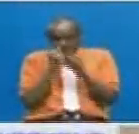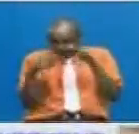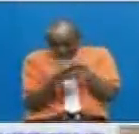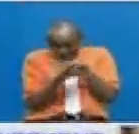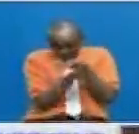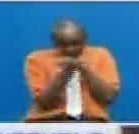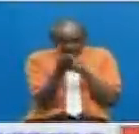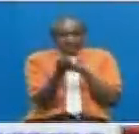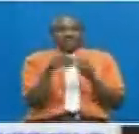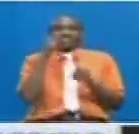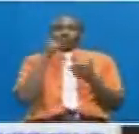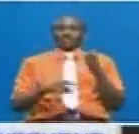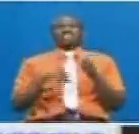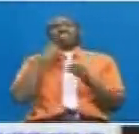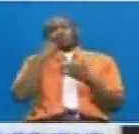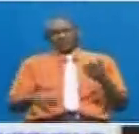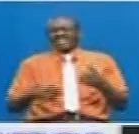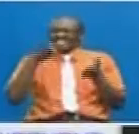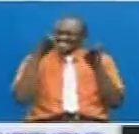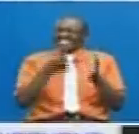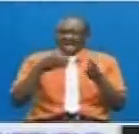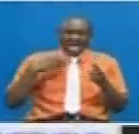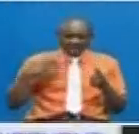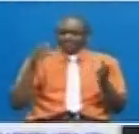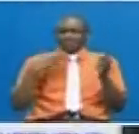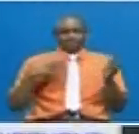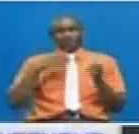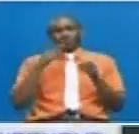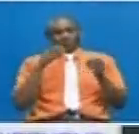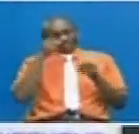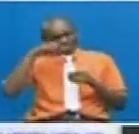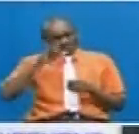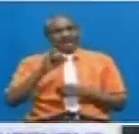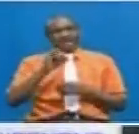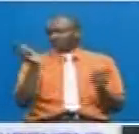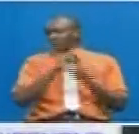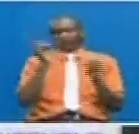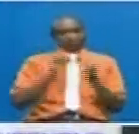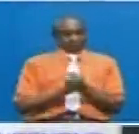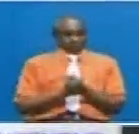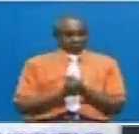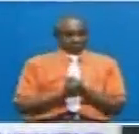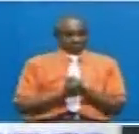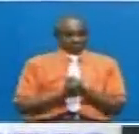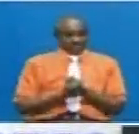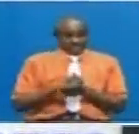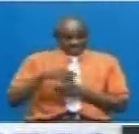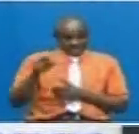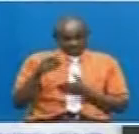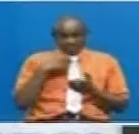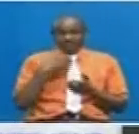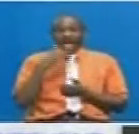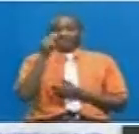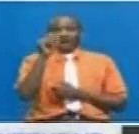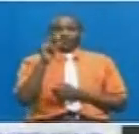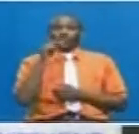the record straight by declaring that there are no traitors in the party. The party secretary general, Ababu Namwamba, has seemingly given